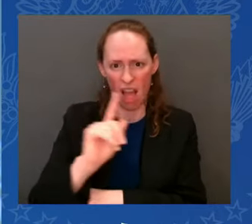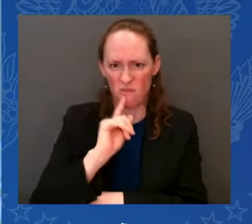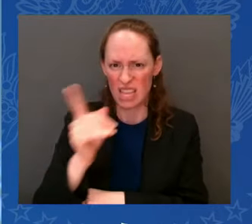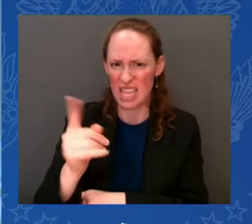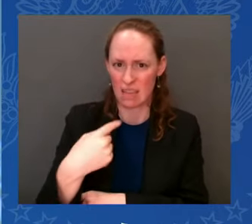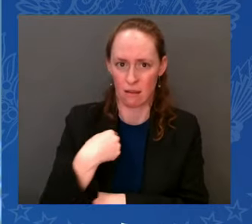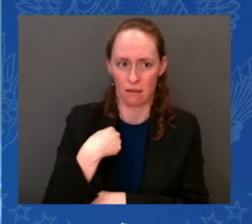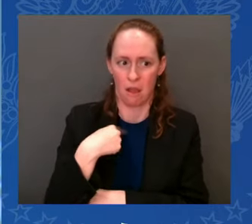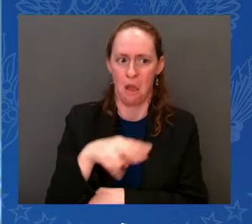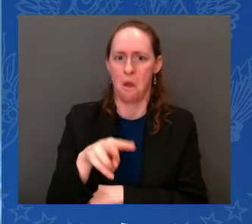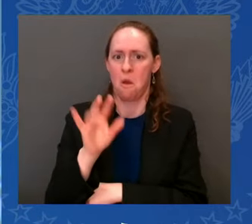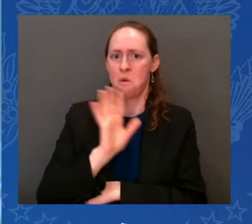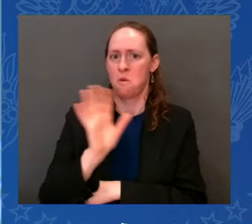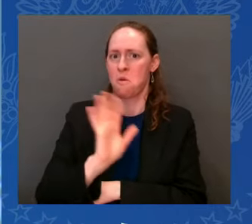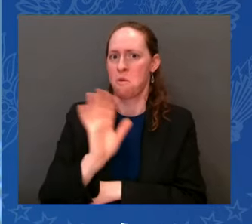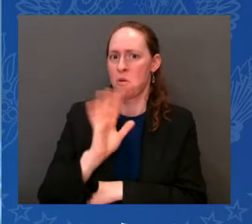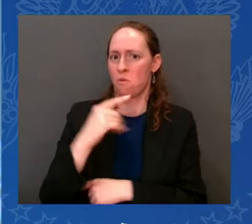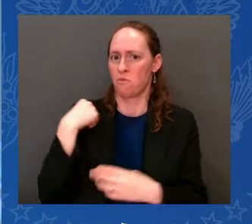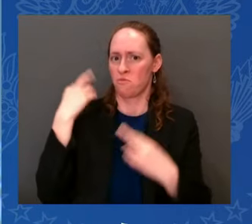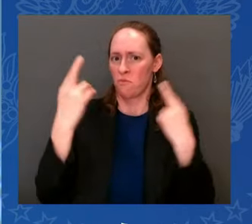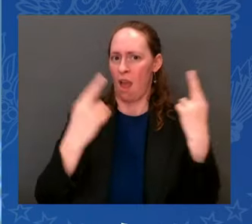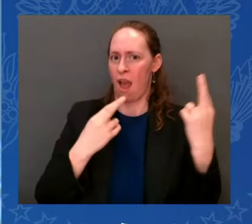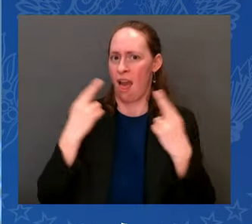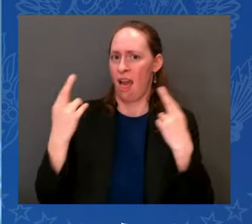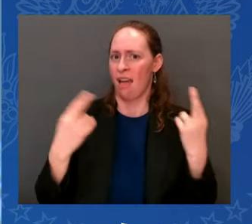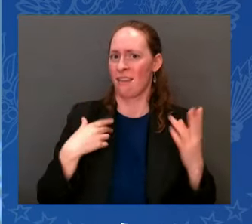No kidding.